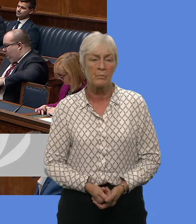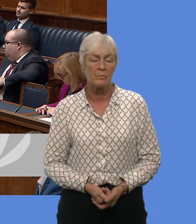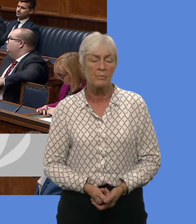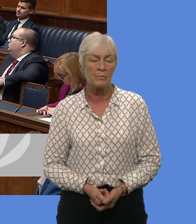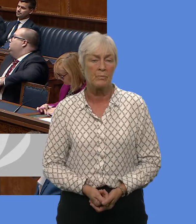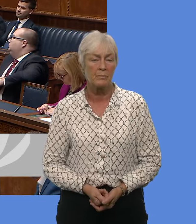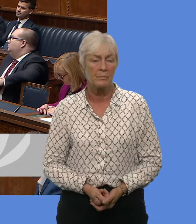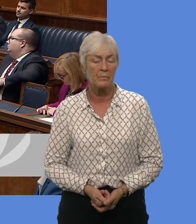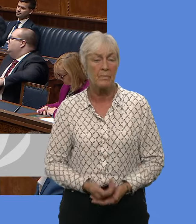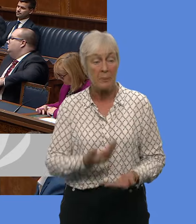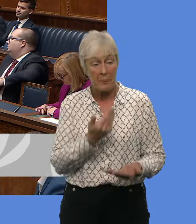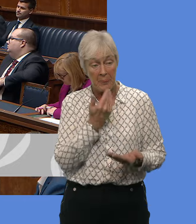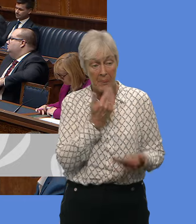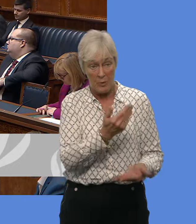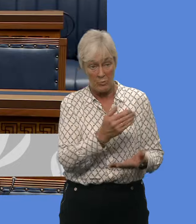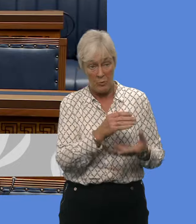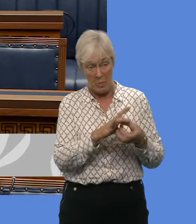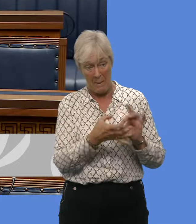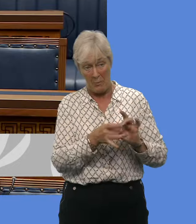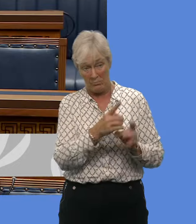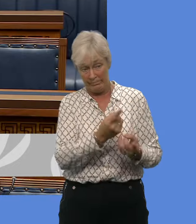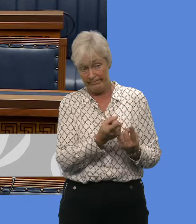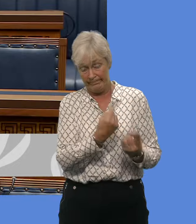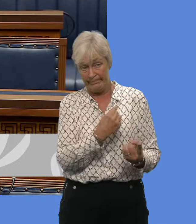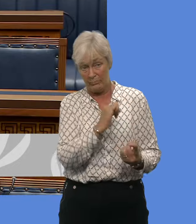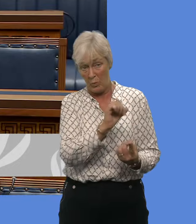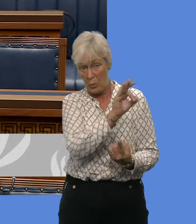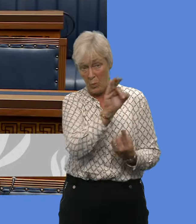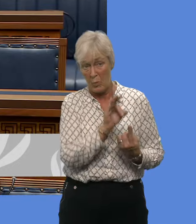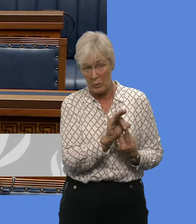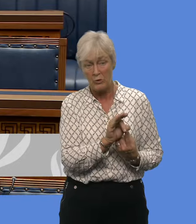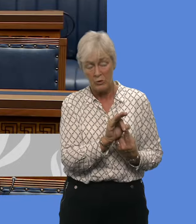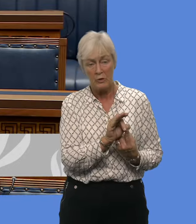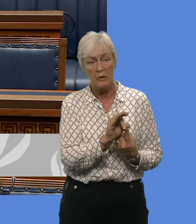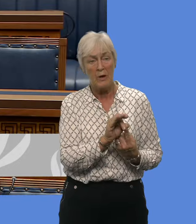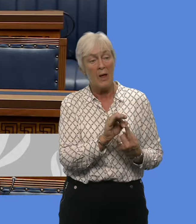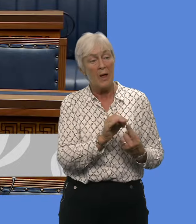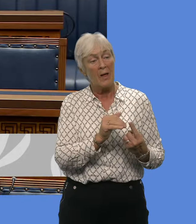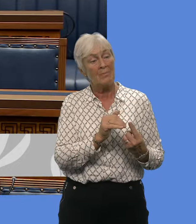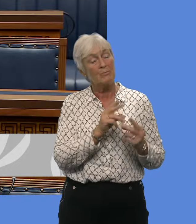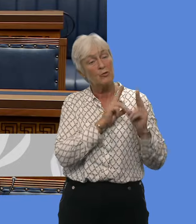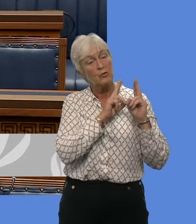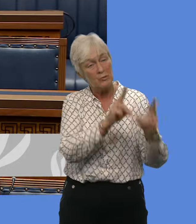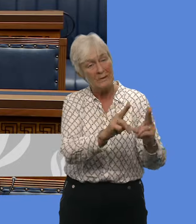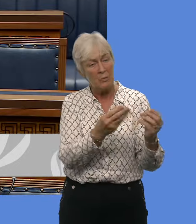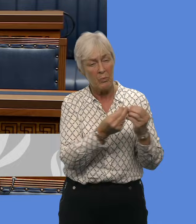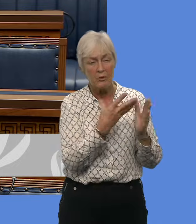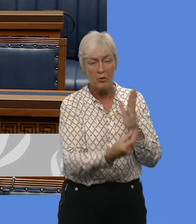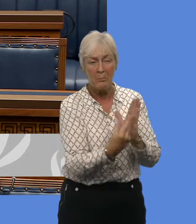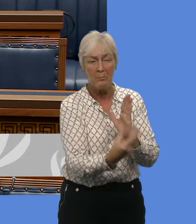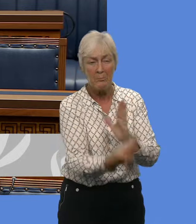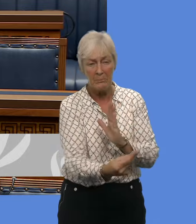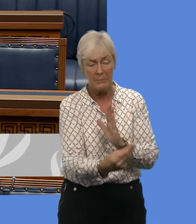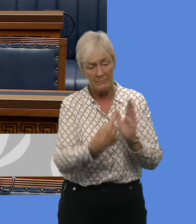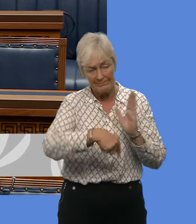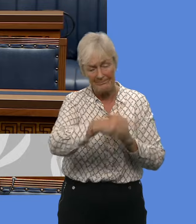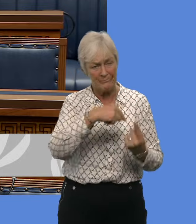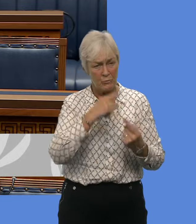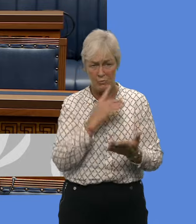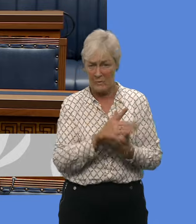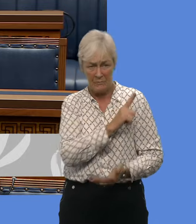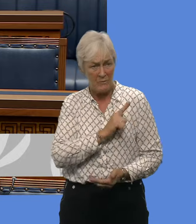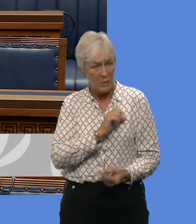Speaker, and thank you to the member for that important supplementary question. And our high streets are vitally important to communities throughout Northern Ireland. Of